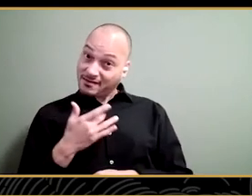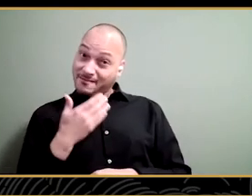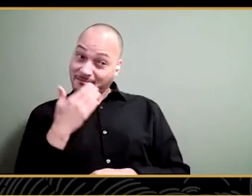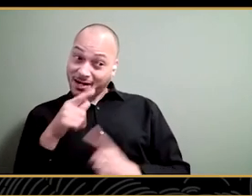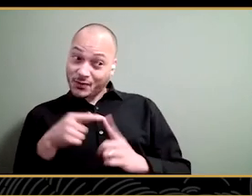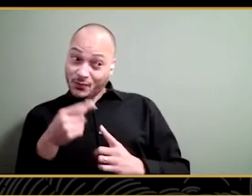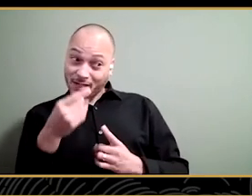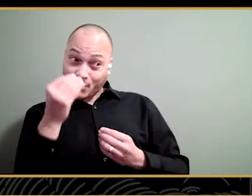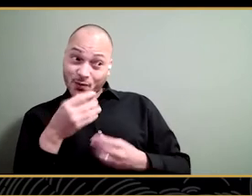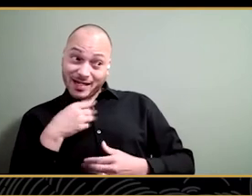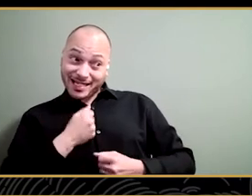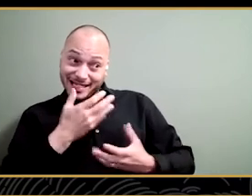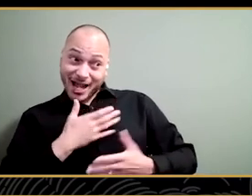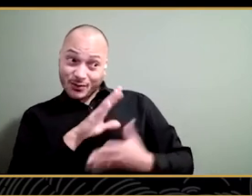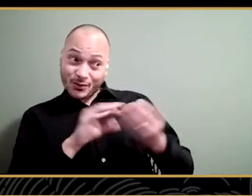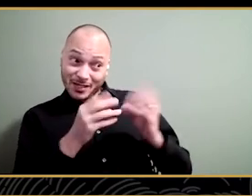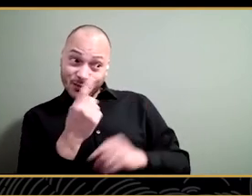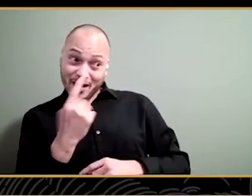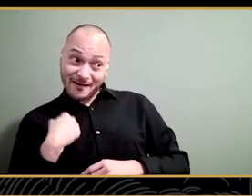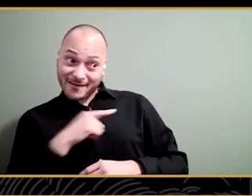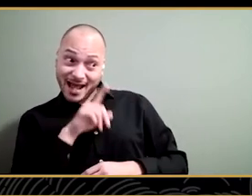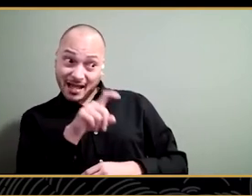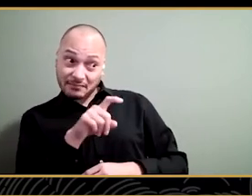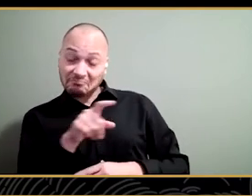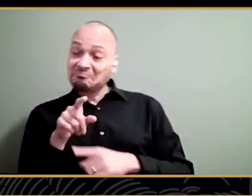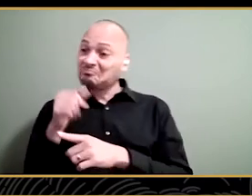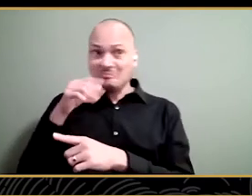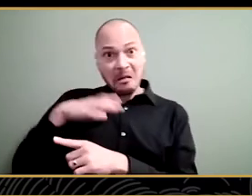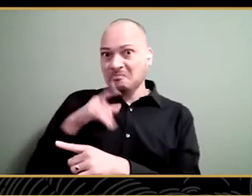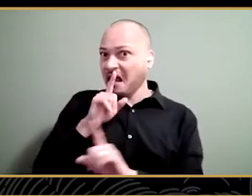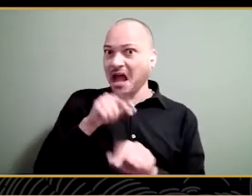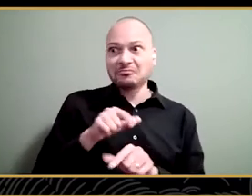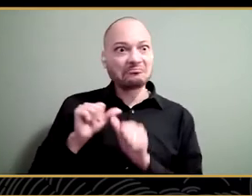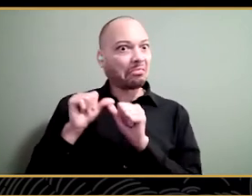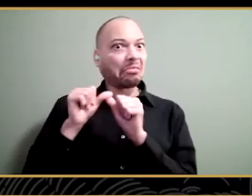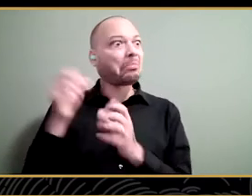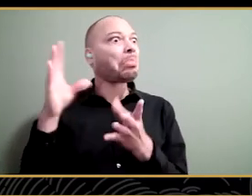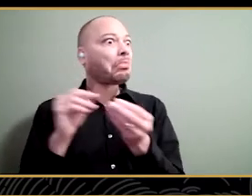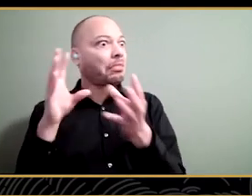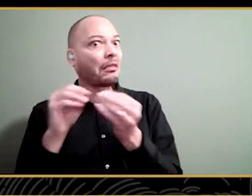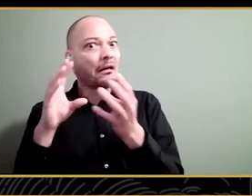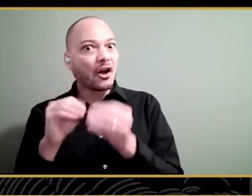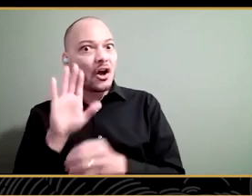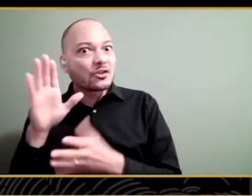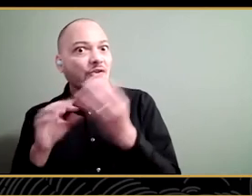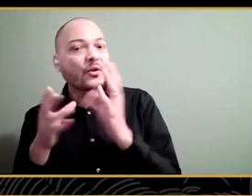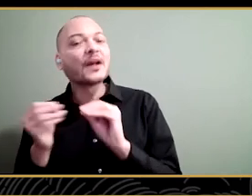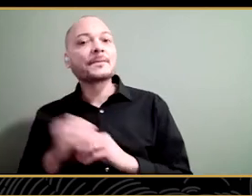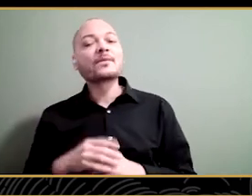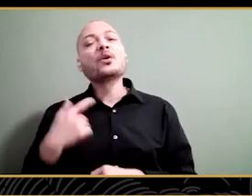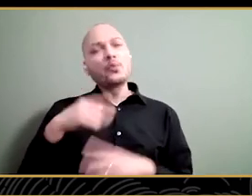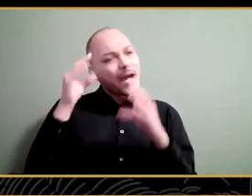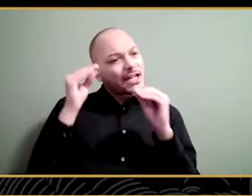One of us asks And the woman does not answer Just keeps telling her story We are teaching them